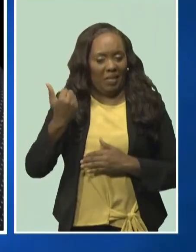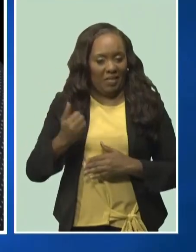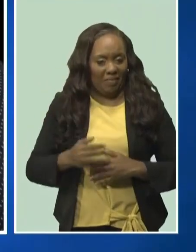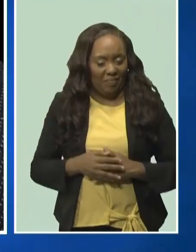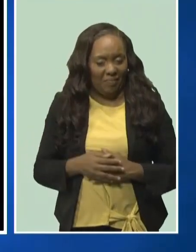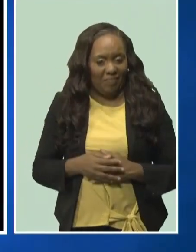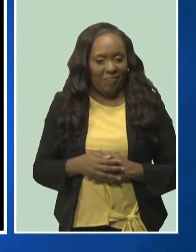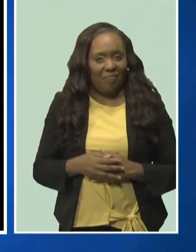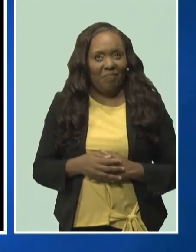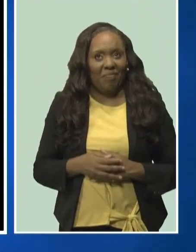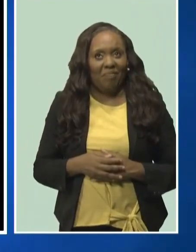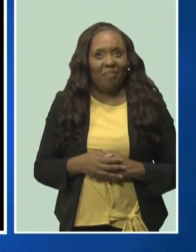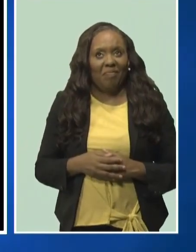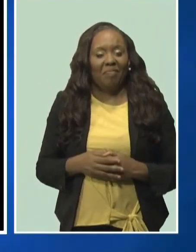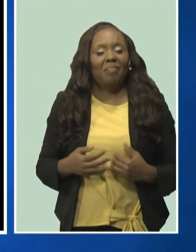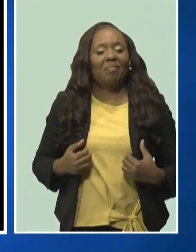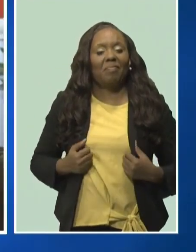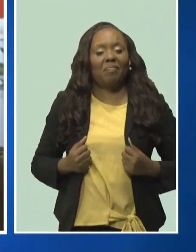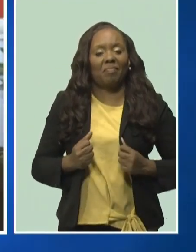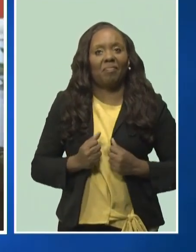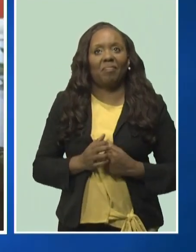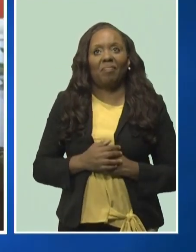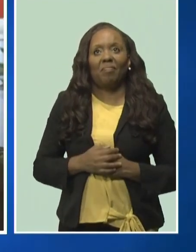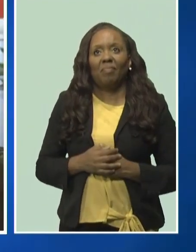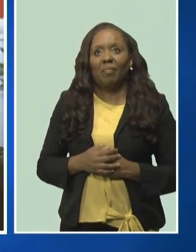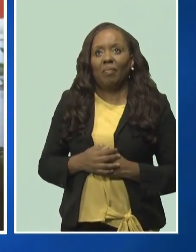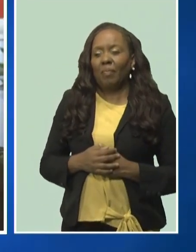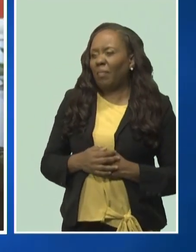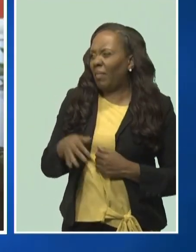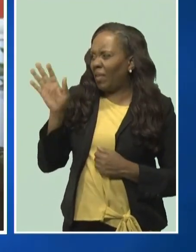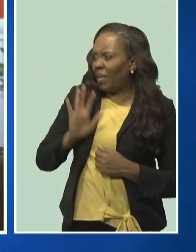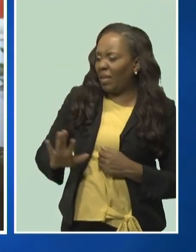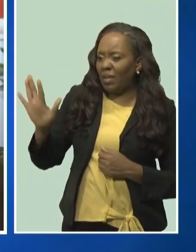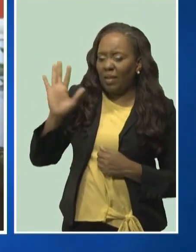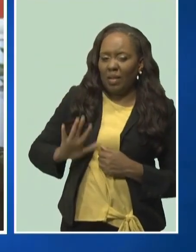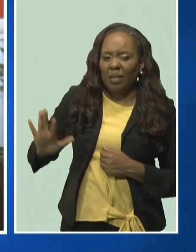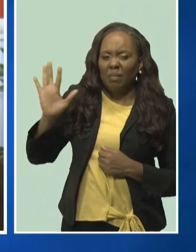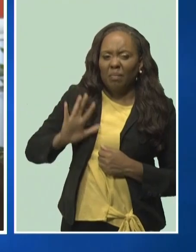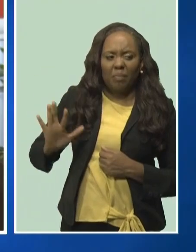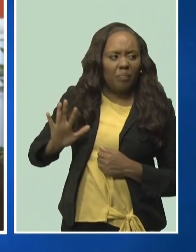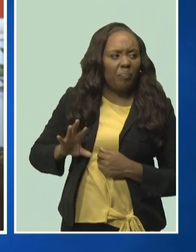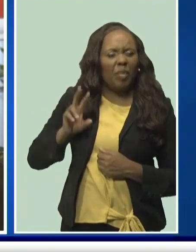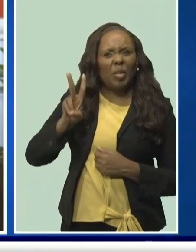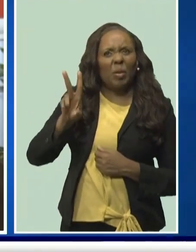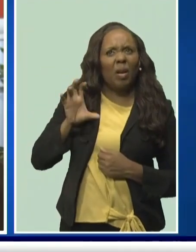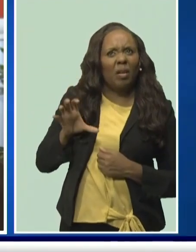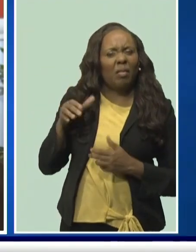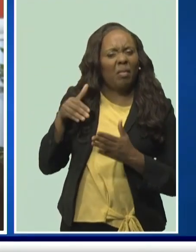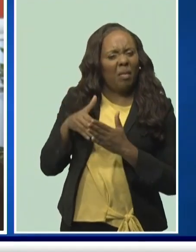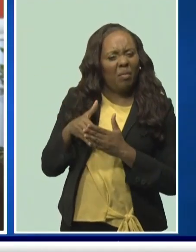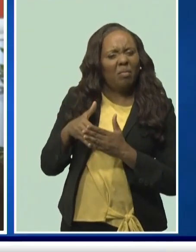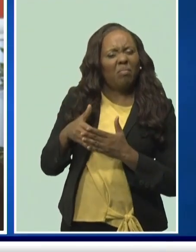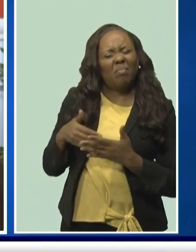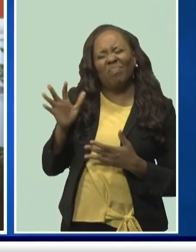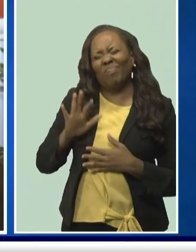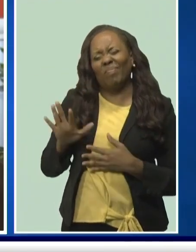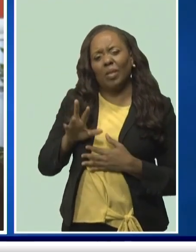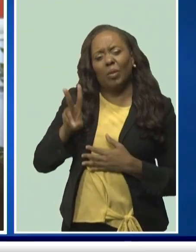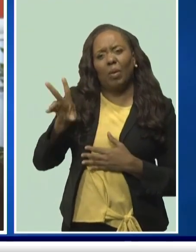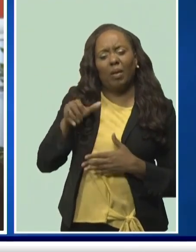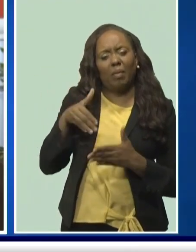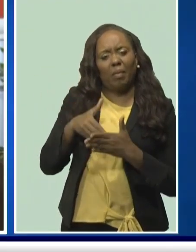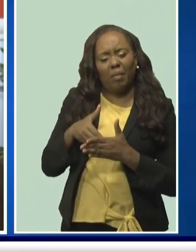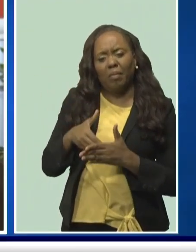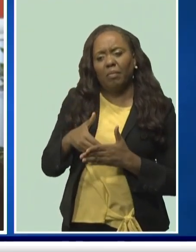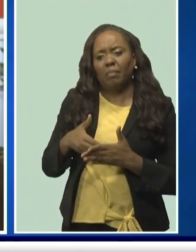upgraded. We're looking at roughly about maybe 200,000 between the road and